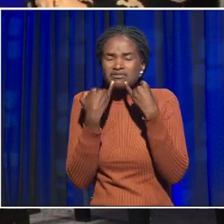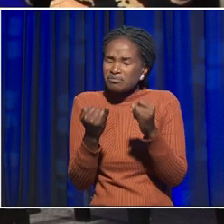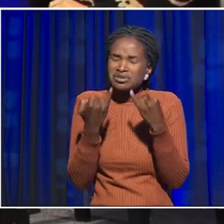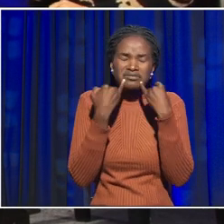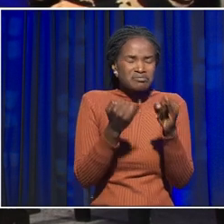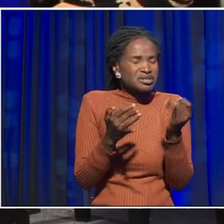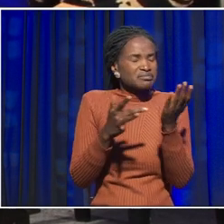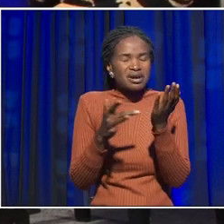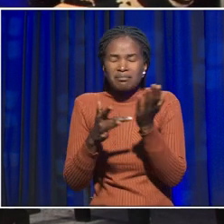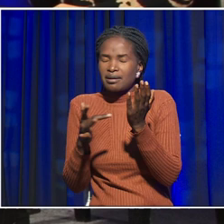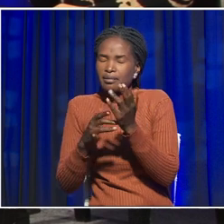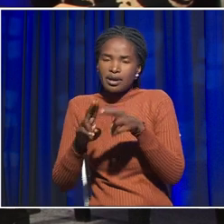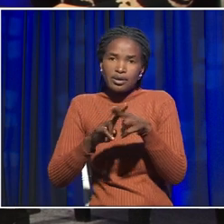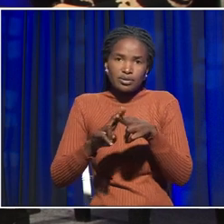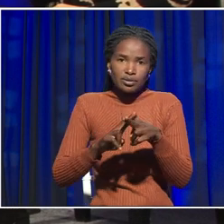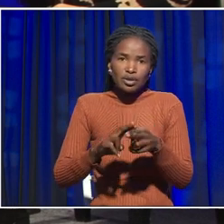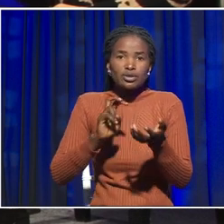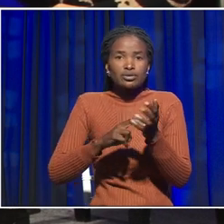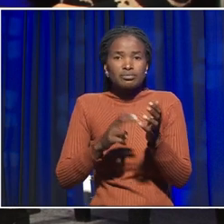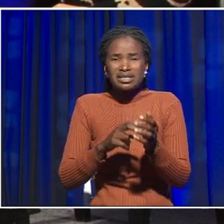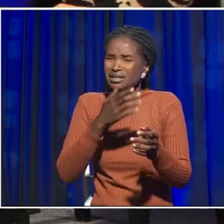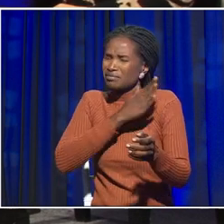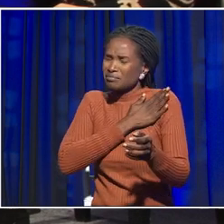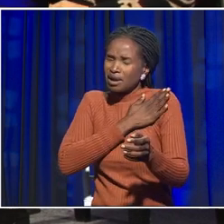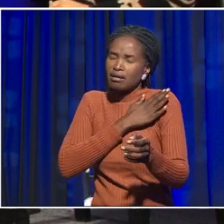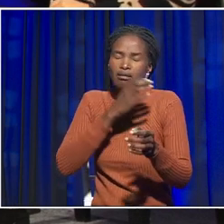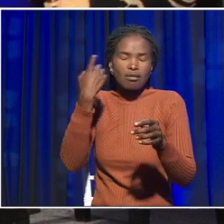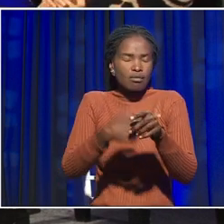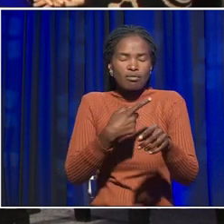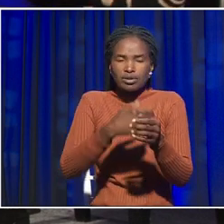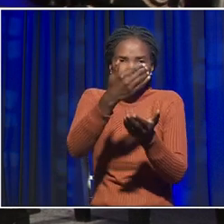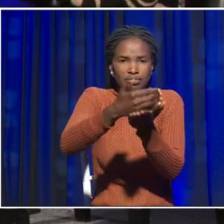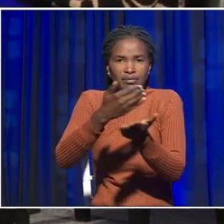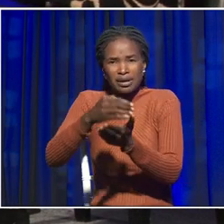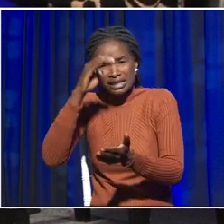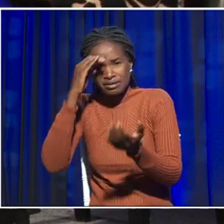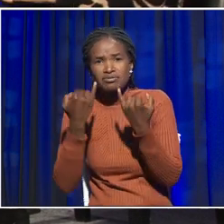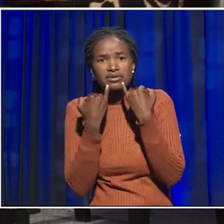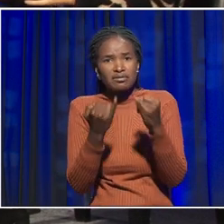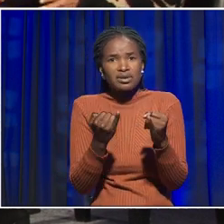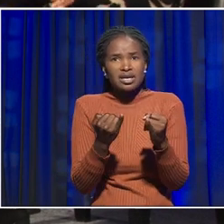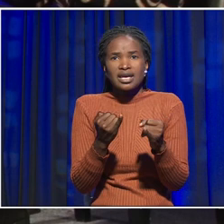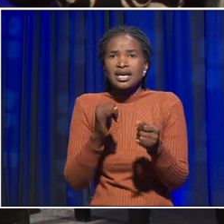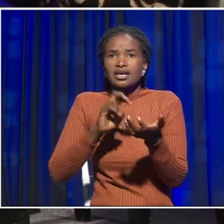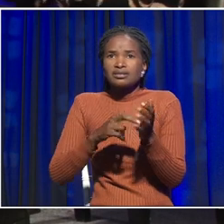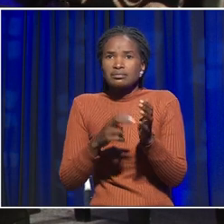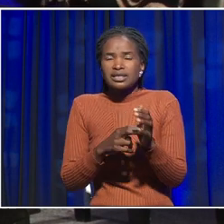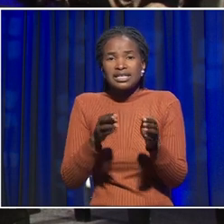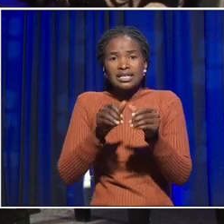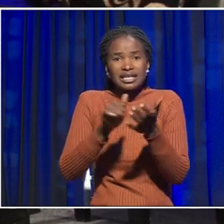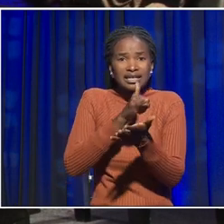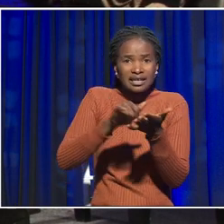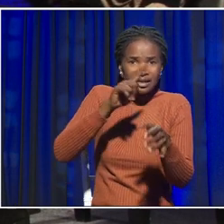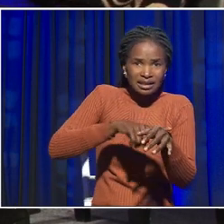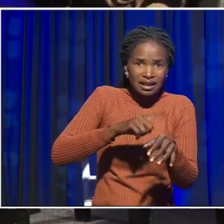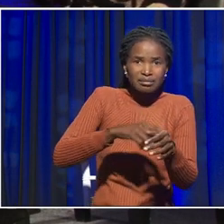So their intelligence is data-driven, meaning that the Nike case, they don't just accumulate